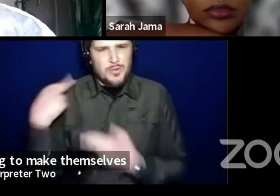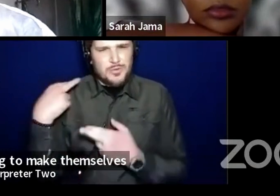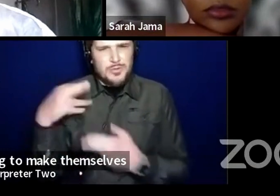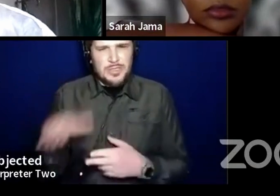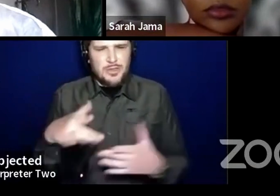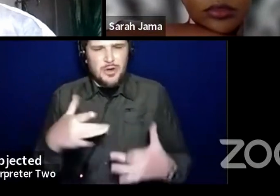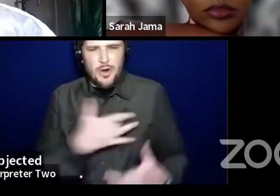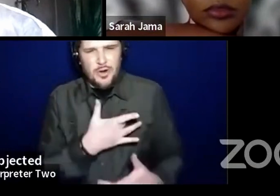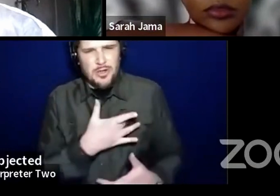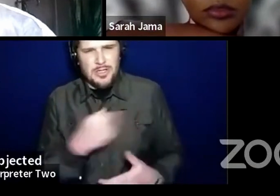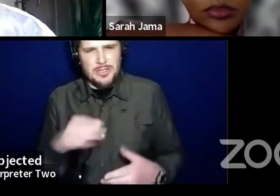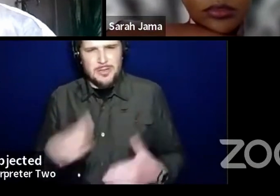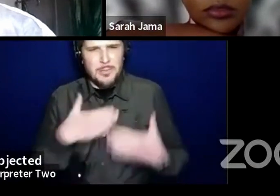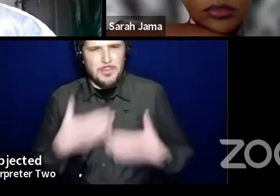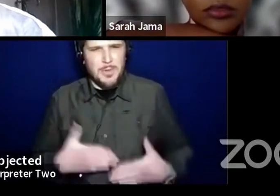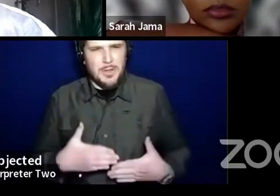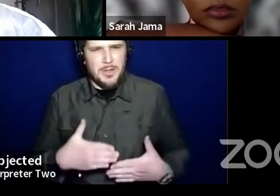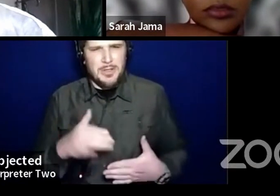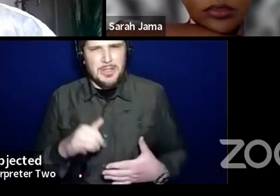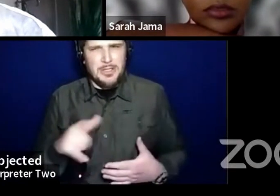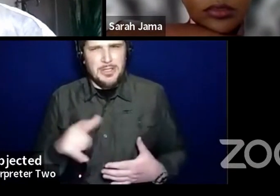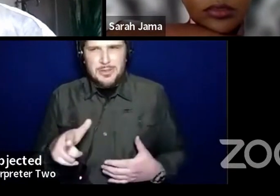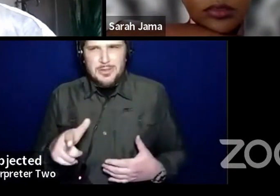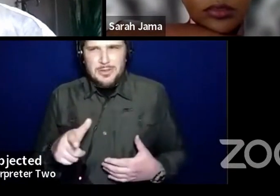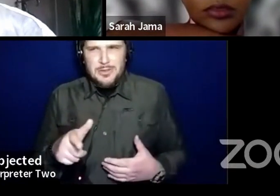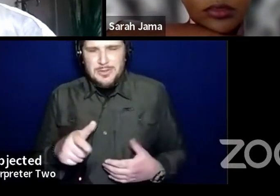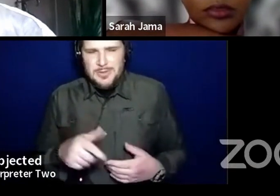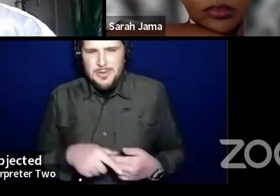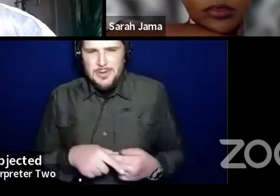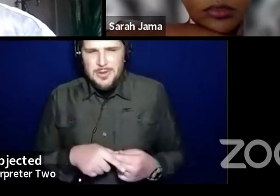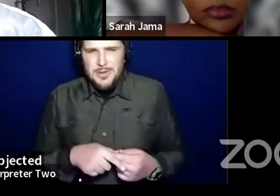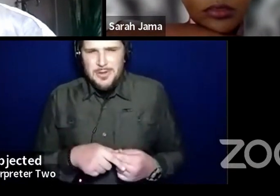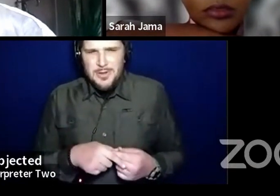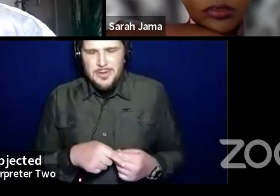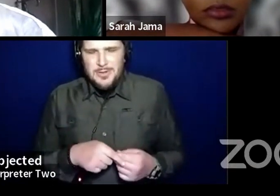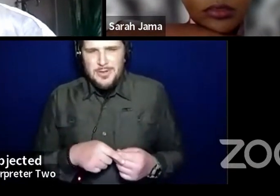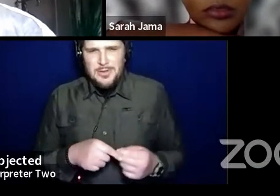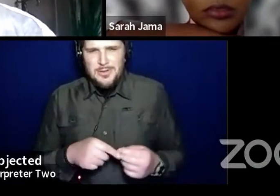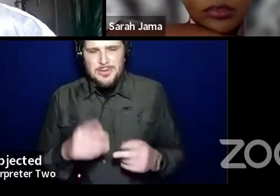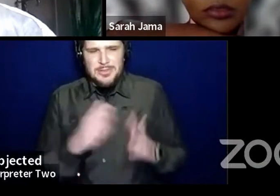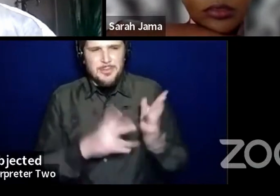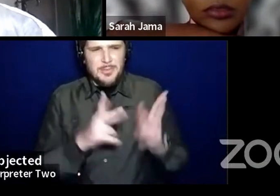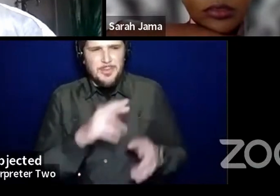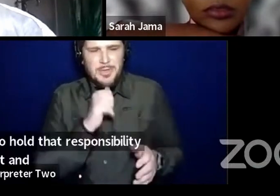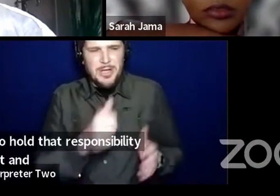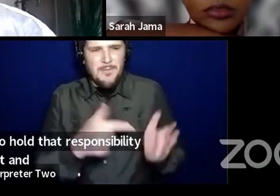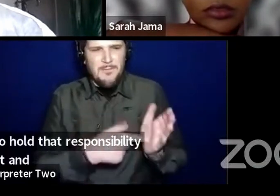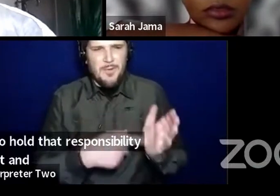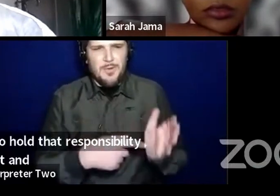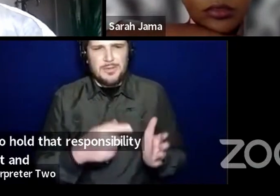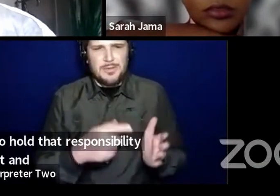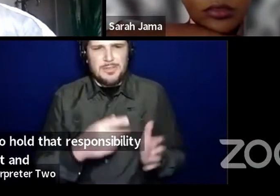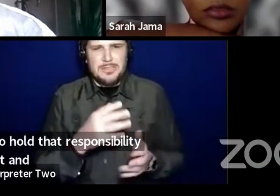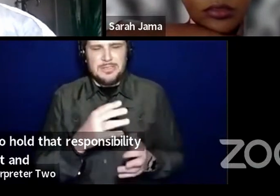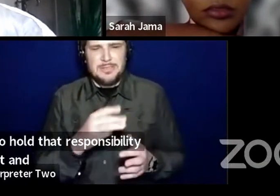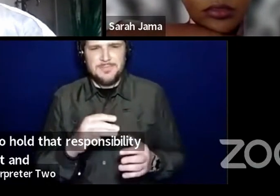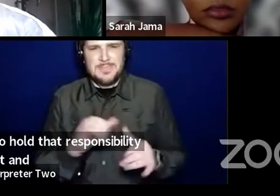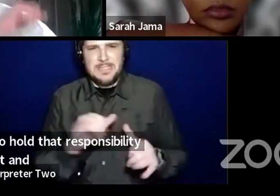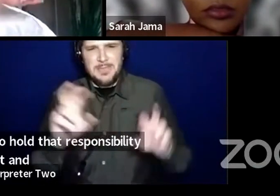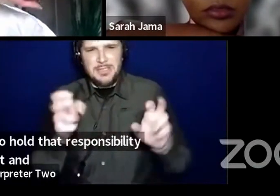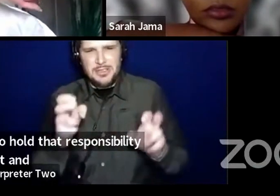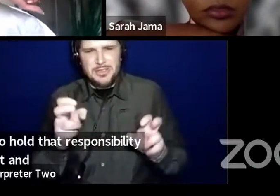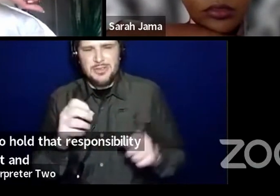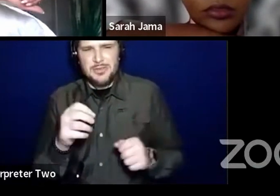that you ladder to a person that isn't afforded the same ability to choose relatives and choose family and